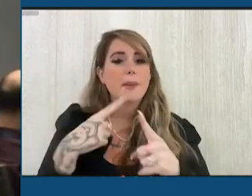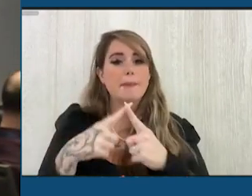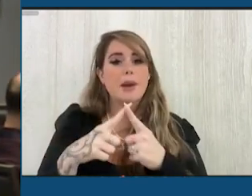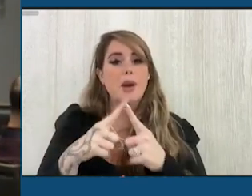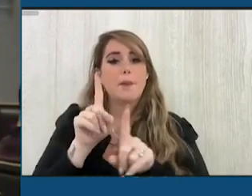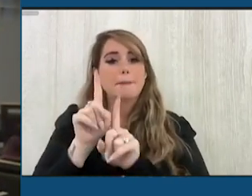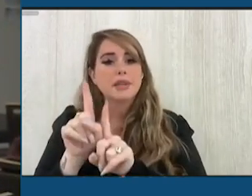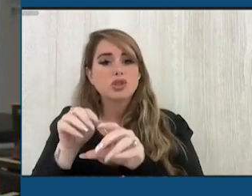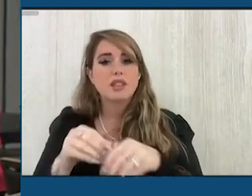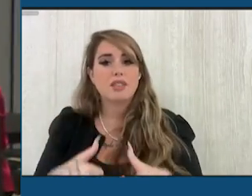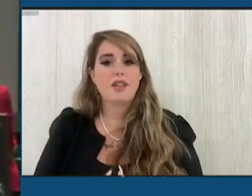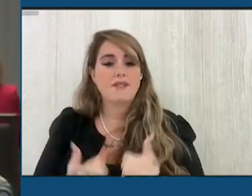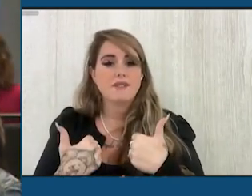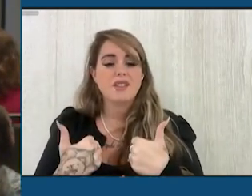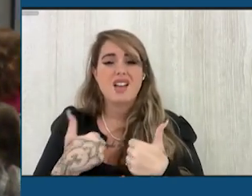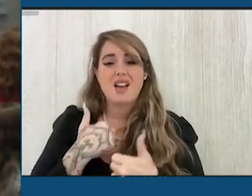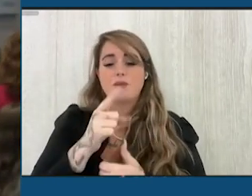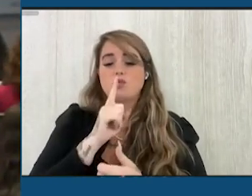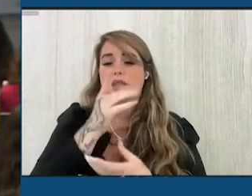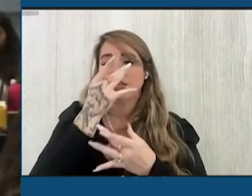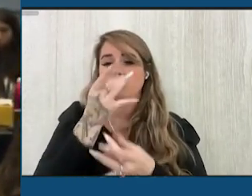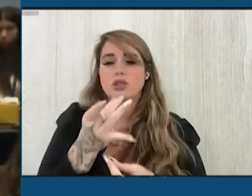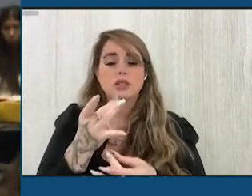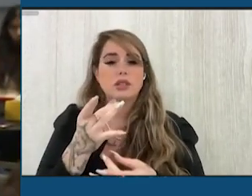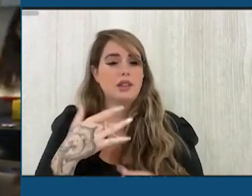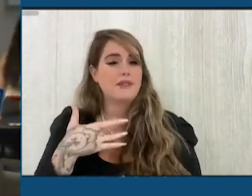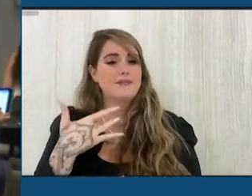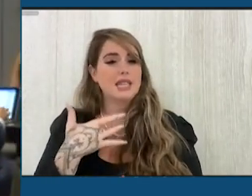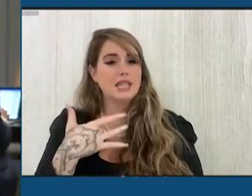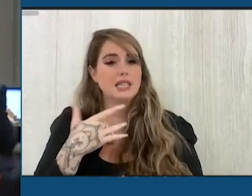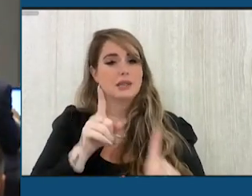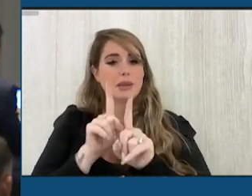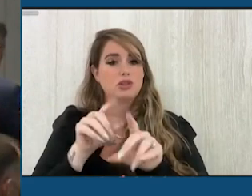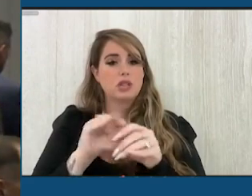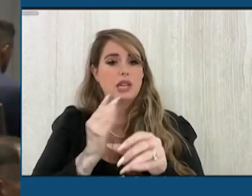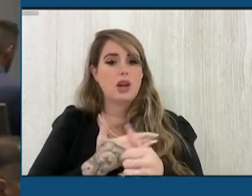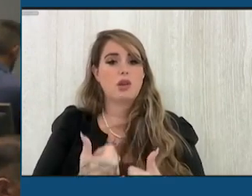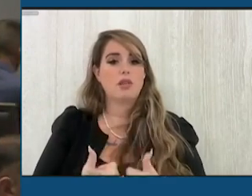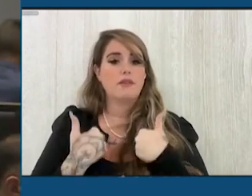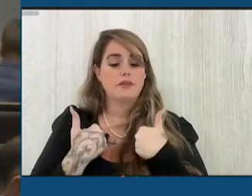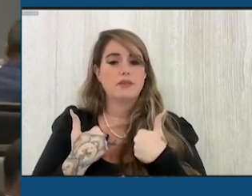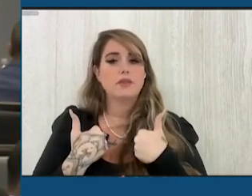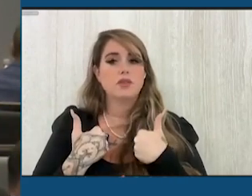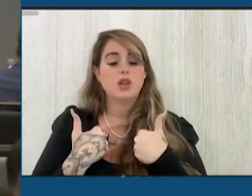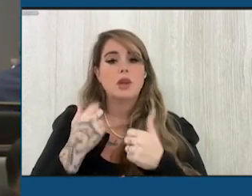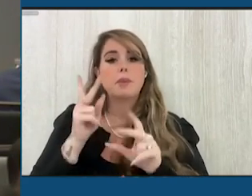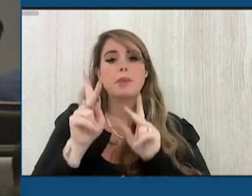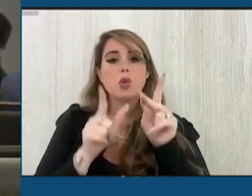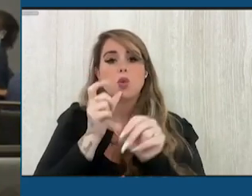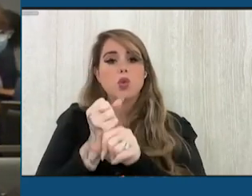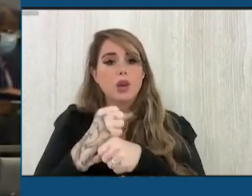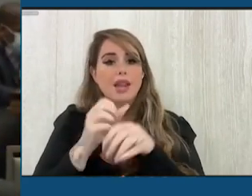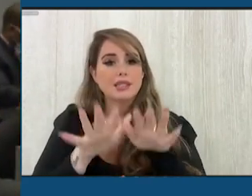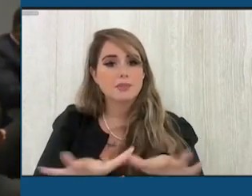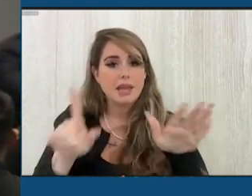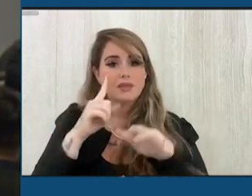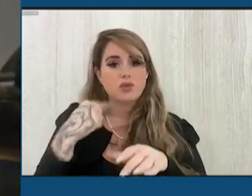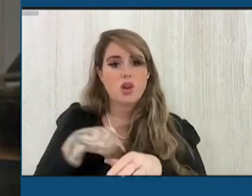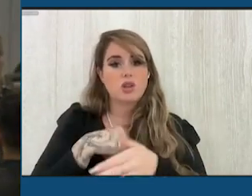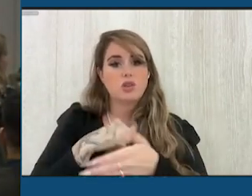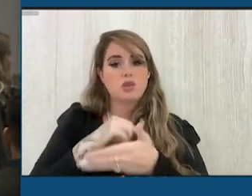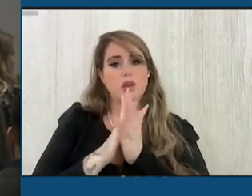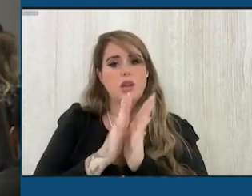life. I'm really interested in the feelings mentors in our lives, the people who create the space for us to be our true, full